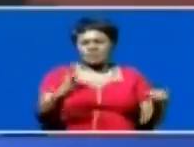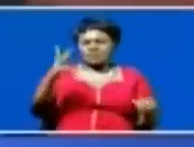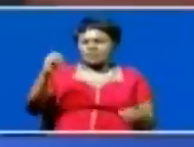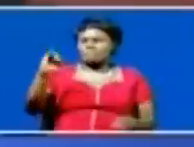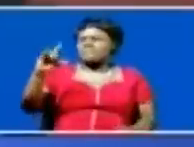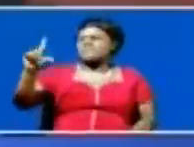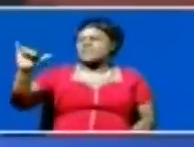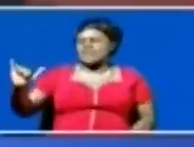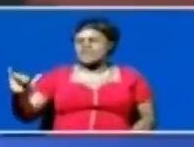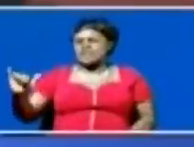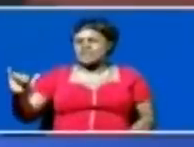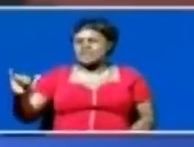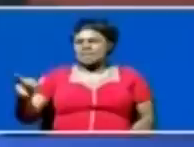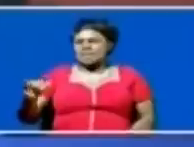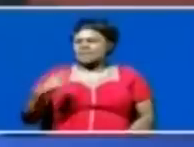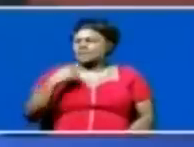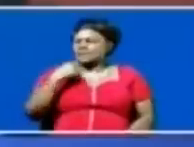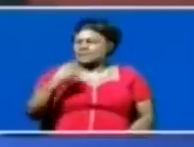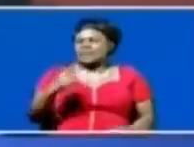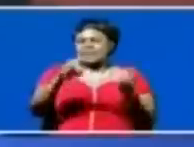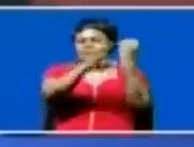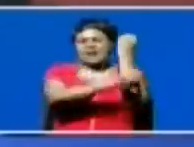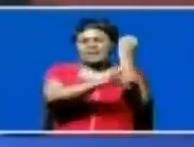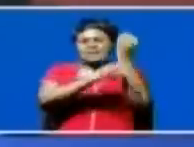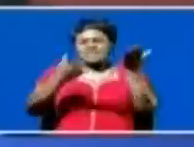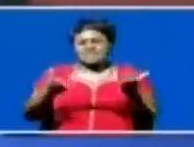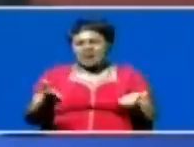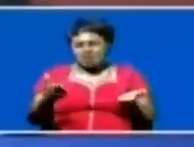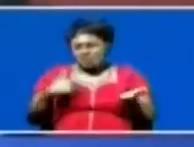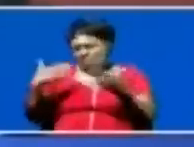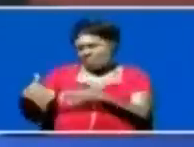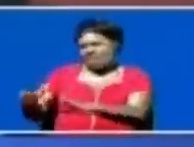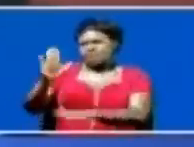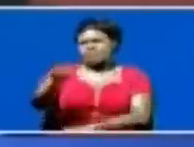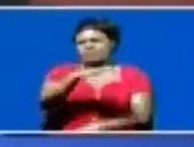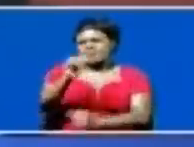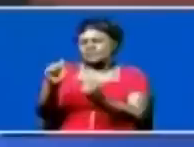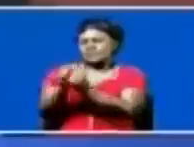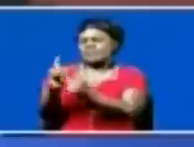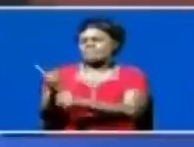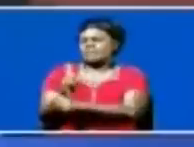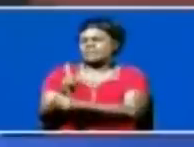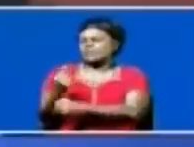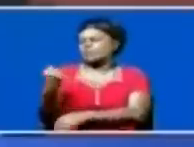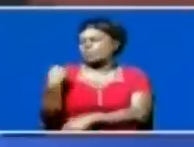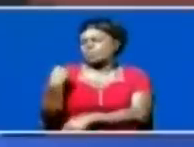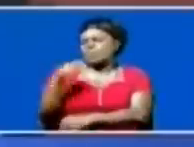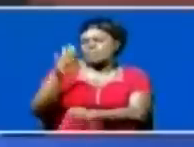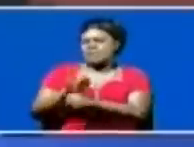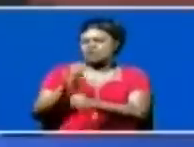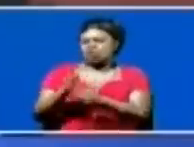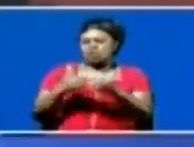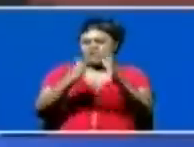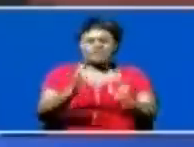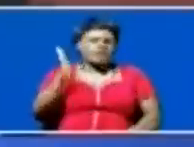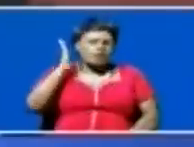Odhiambo, this is what we can be able to tell the country now. I've just left Parliament 10 minutes ago. The Majority Leader,